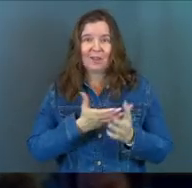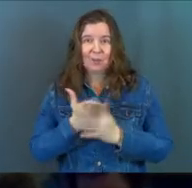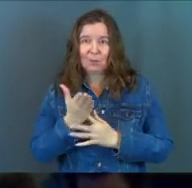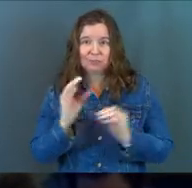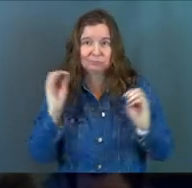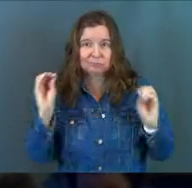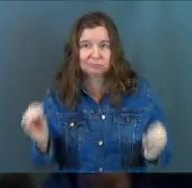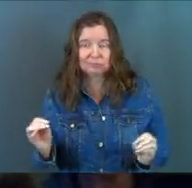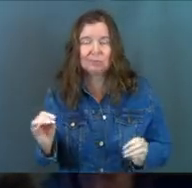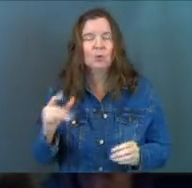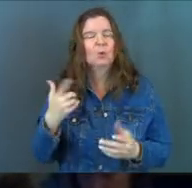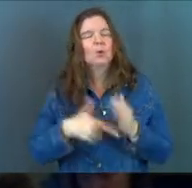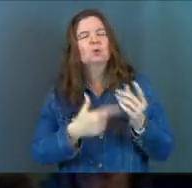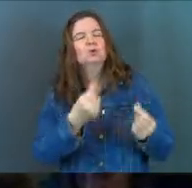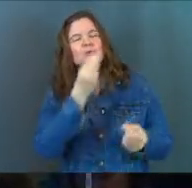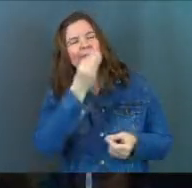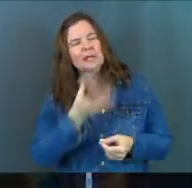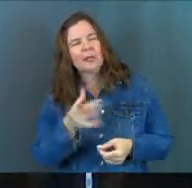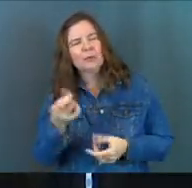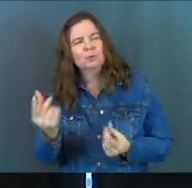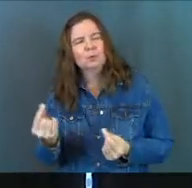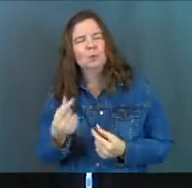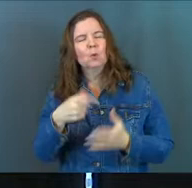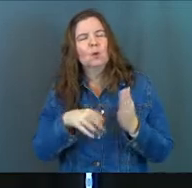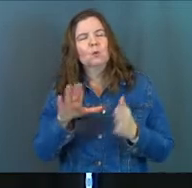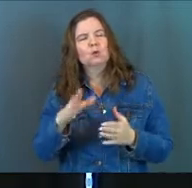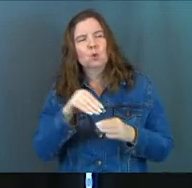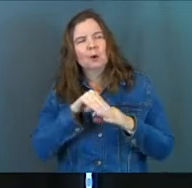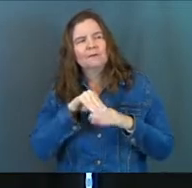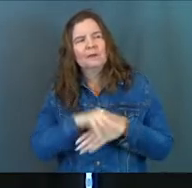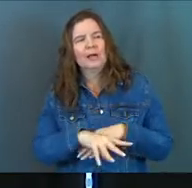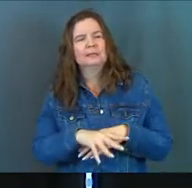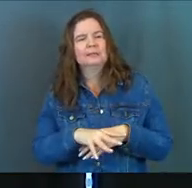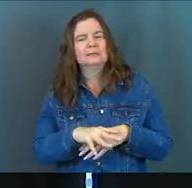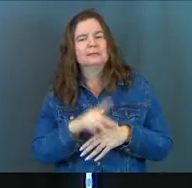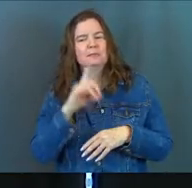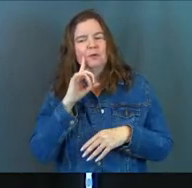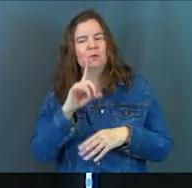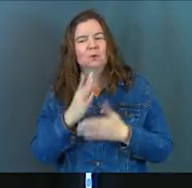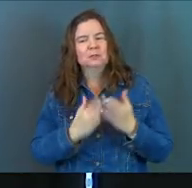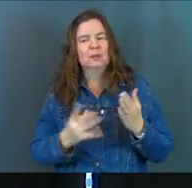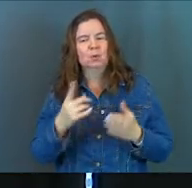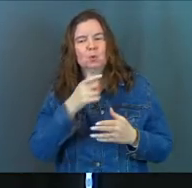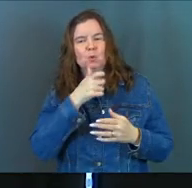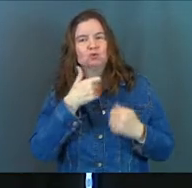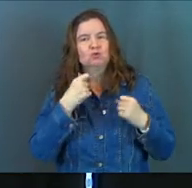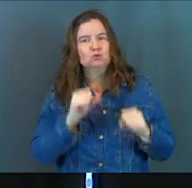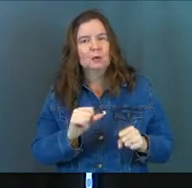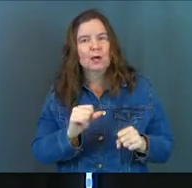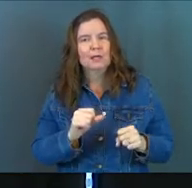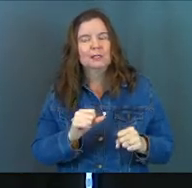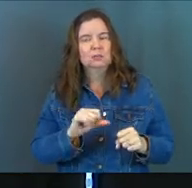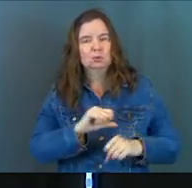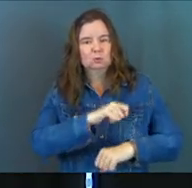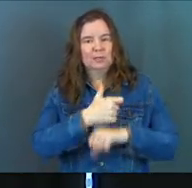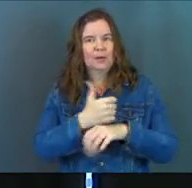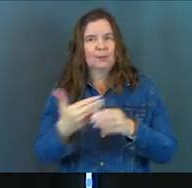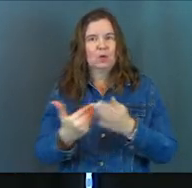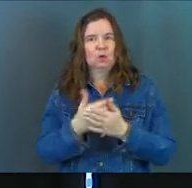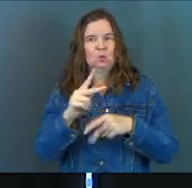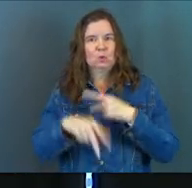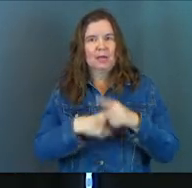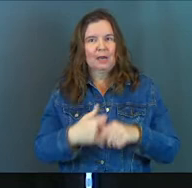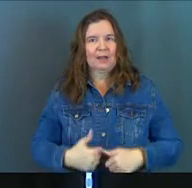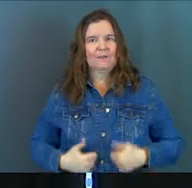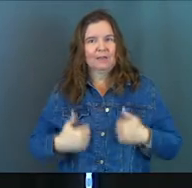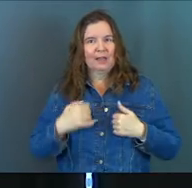through. Okay, gym guy, what would you tell them? What would your advice be for somebody who's trying to architect a new kind